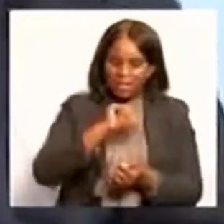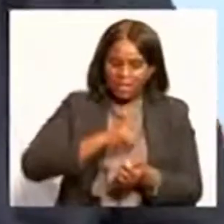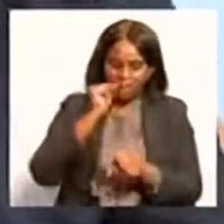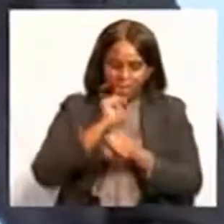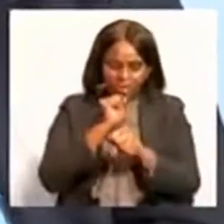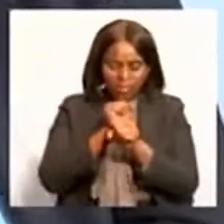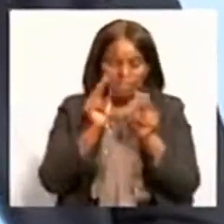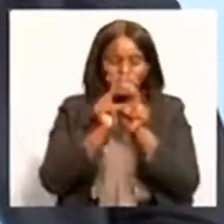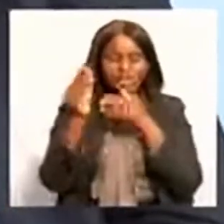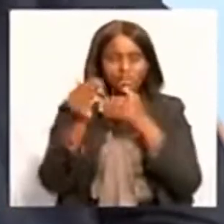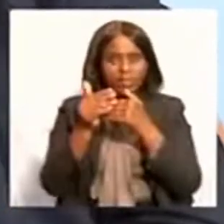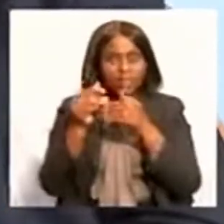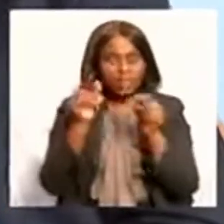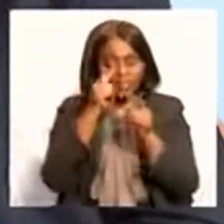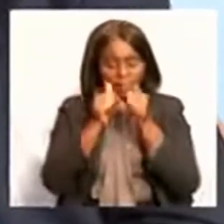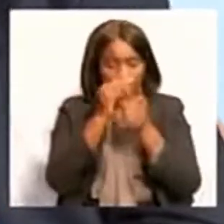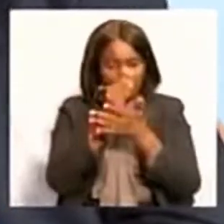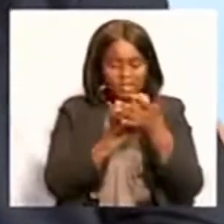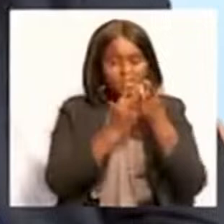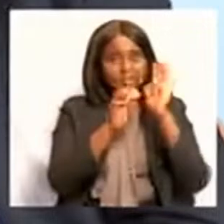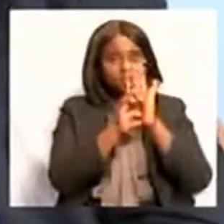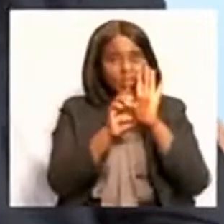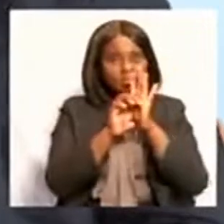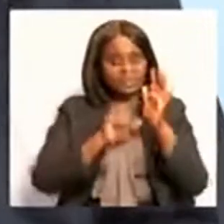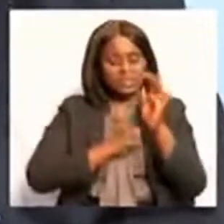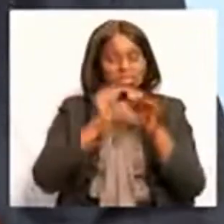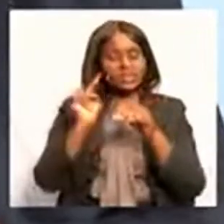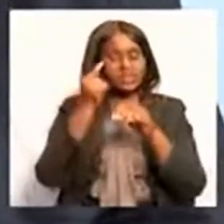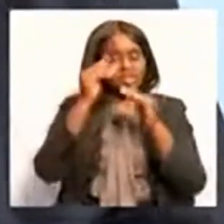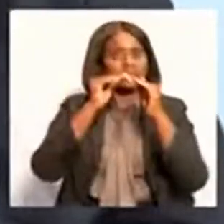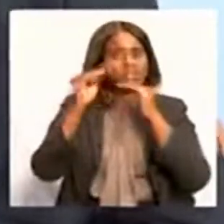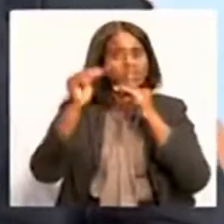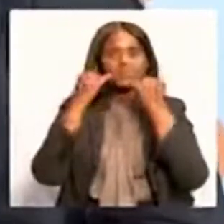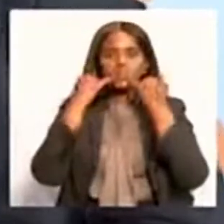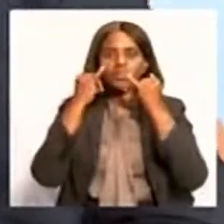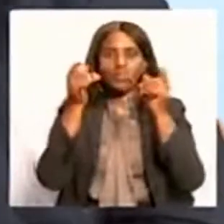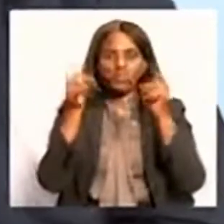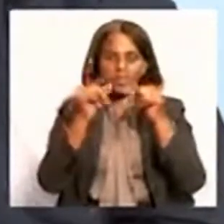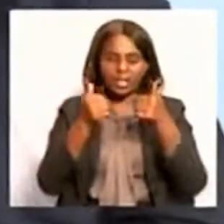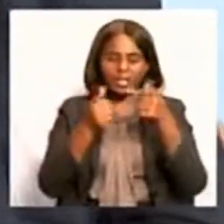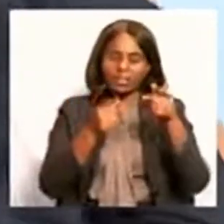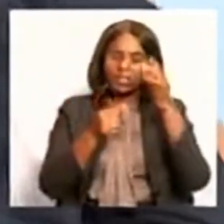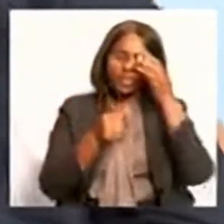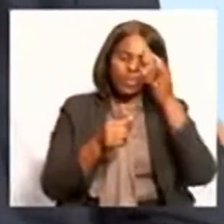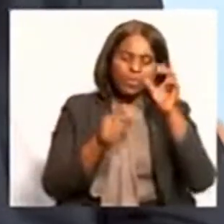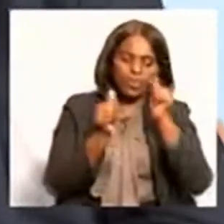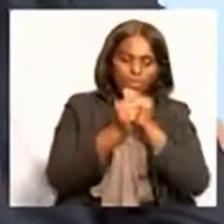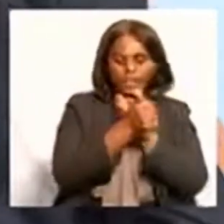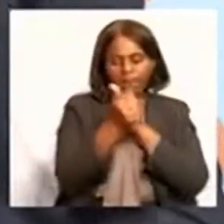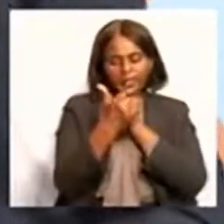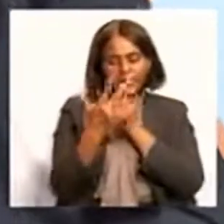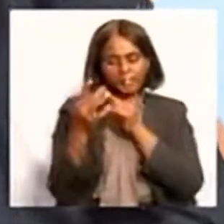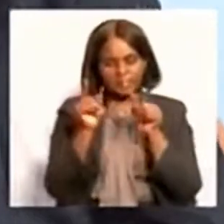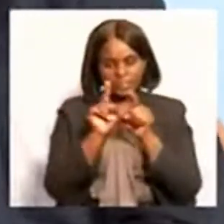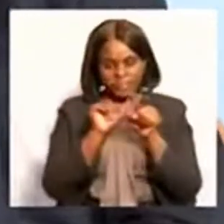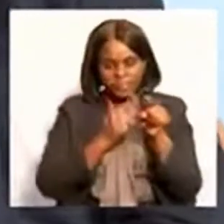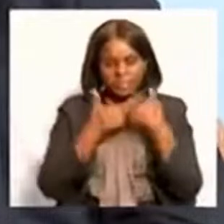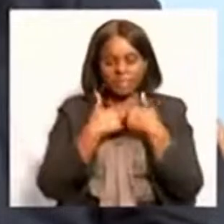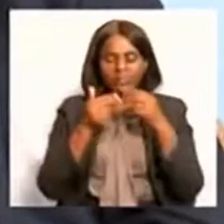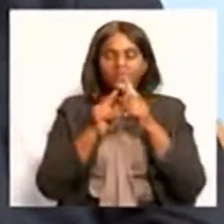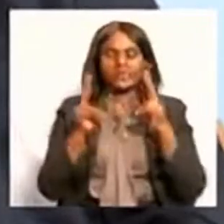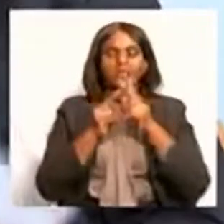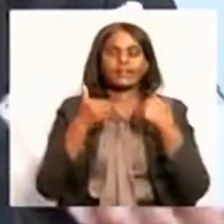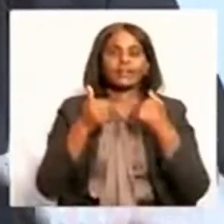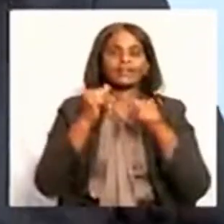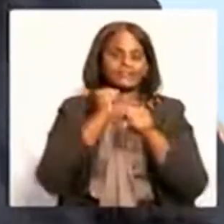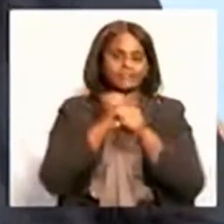very closely because in certain instances we are the first level of information when it comes to corruption and fraud. So we've got a very healthy